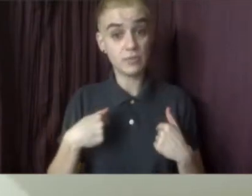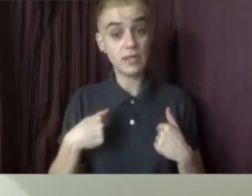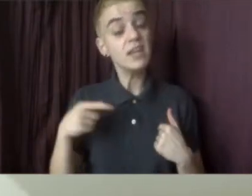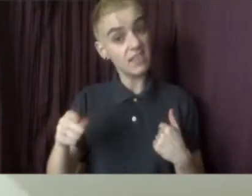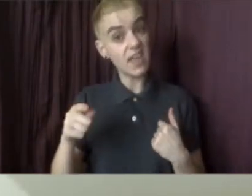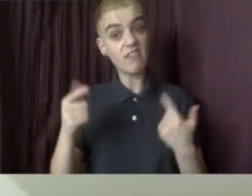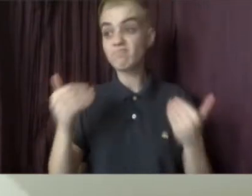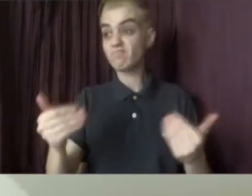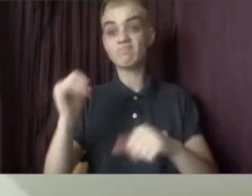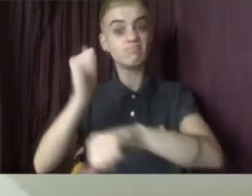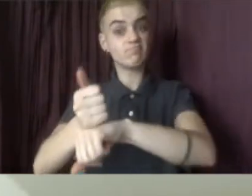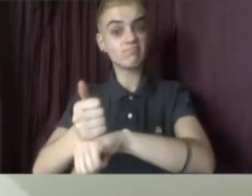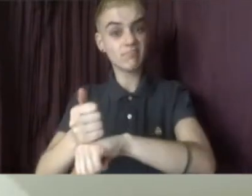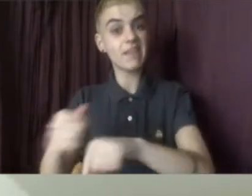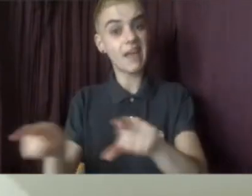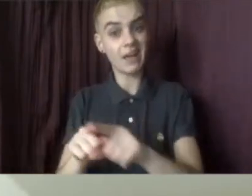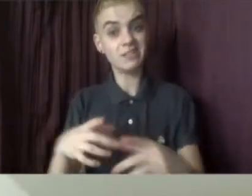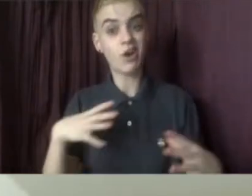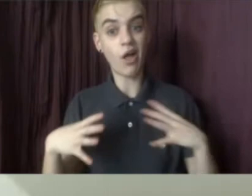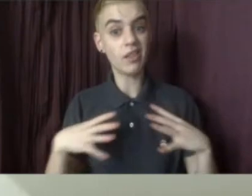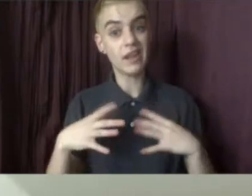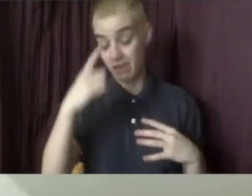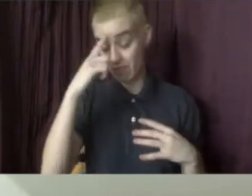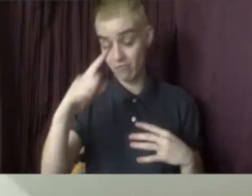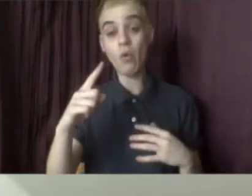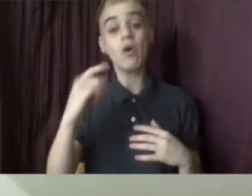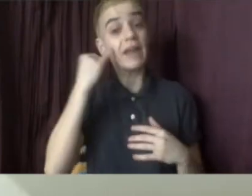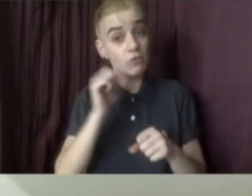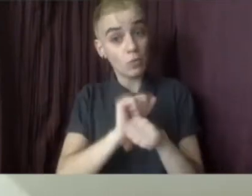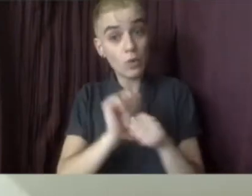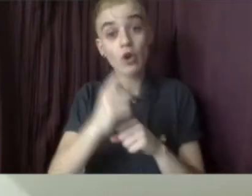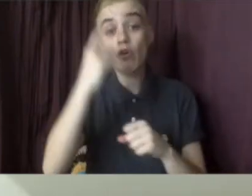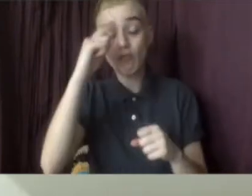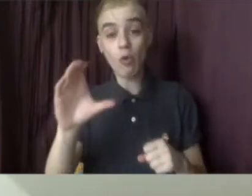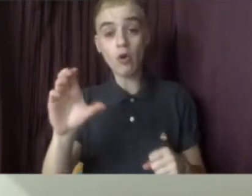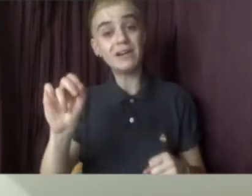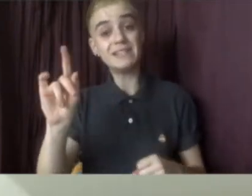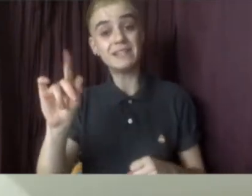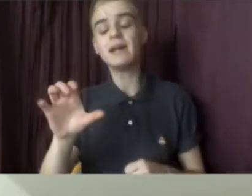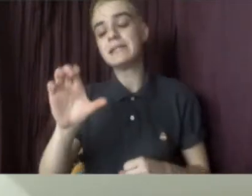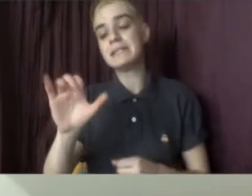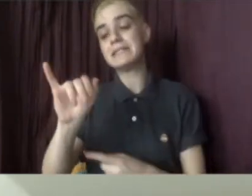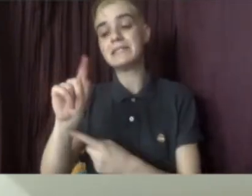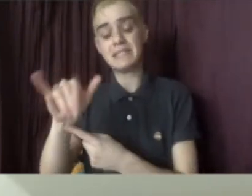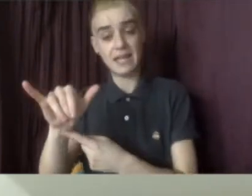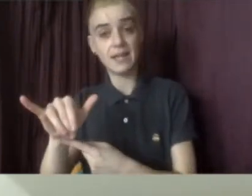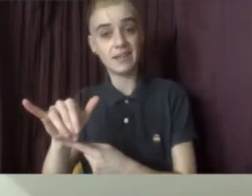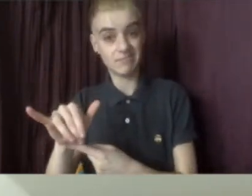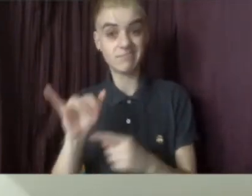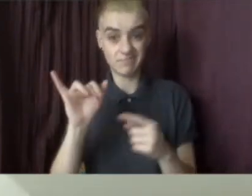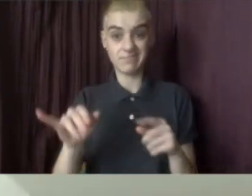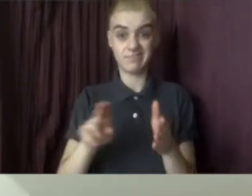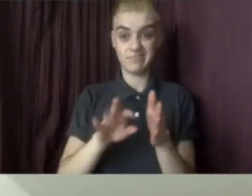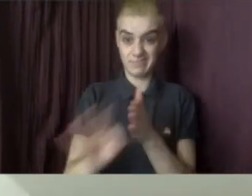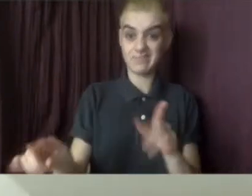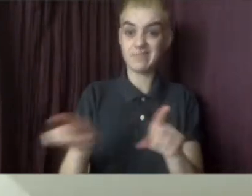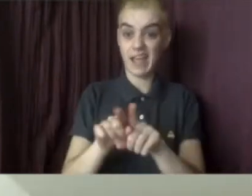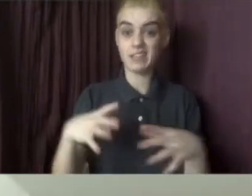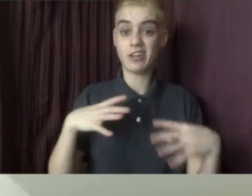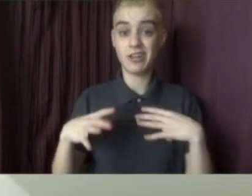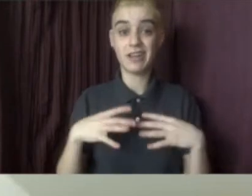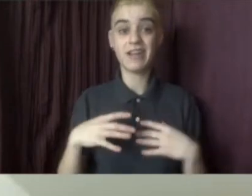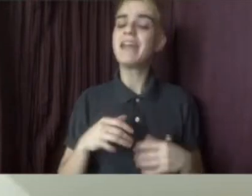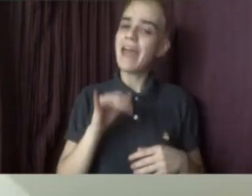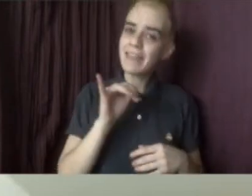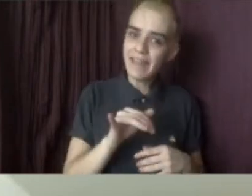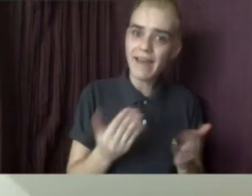now changed that as well, I believe, or at least we did this past election cycle for being a holiday for us to go